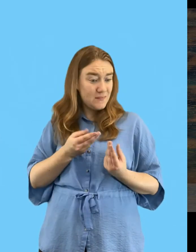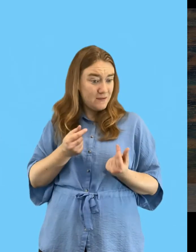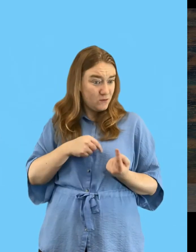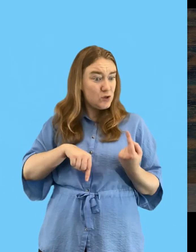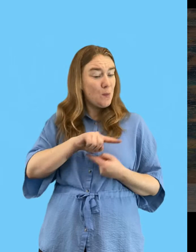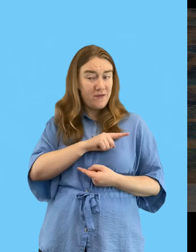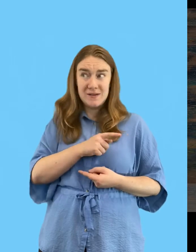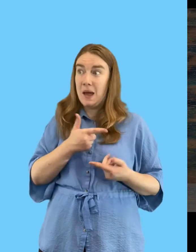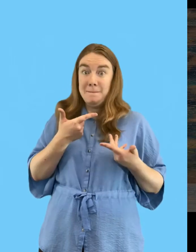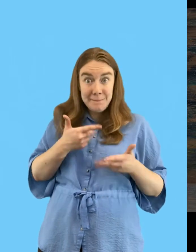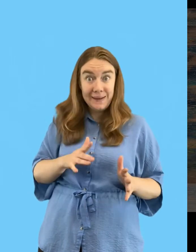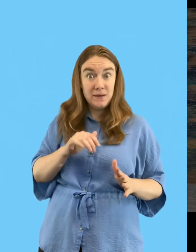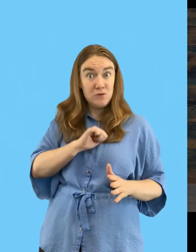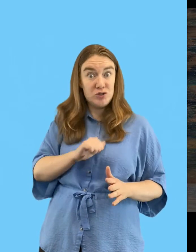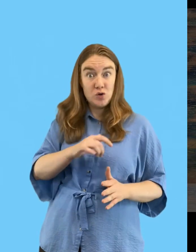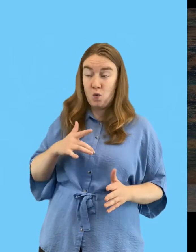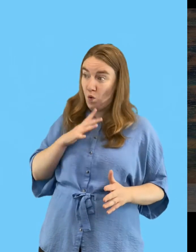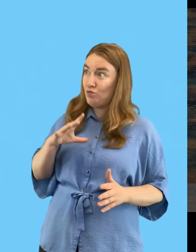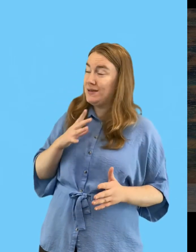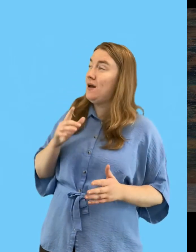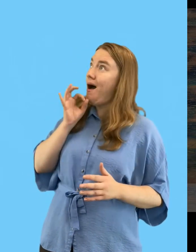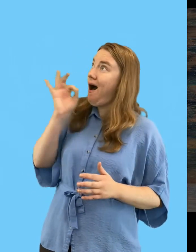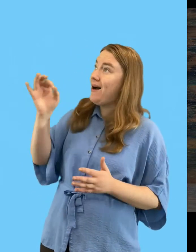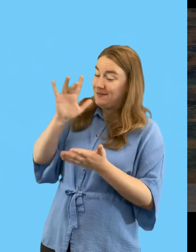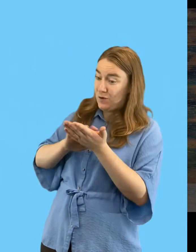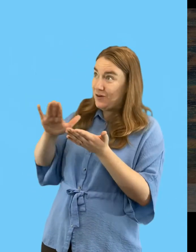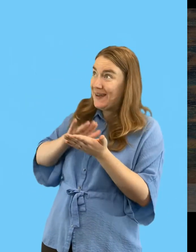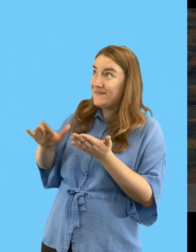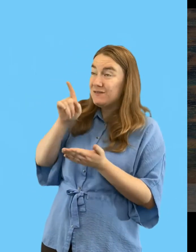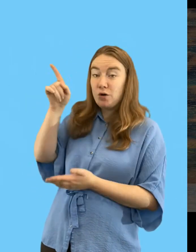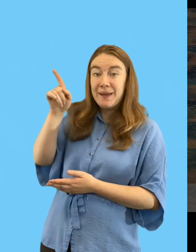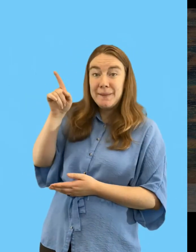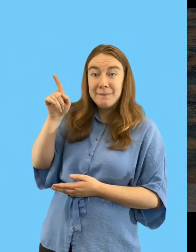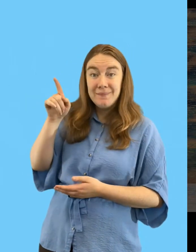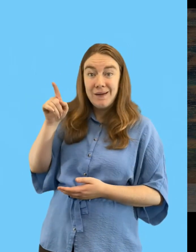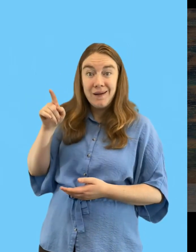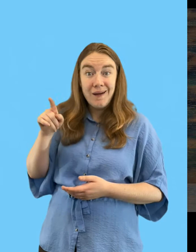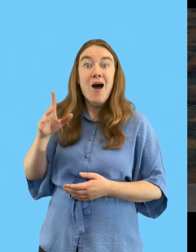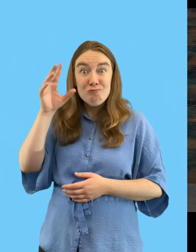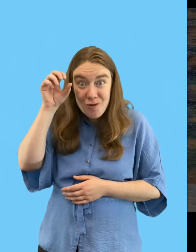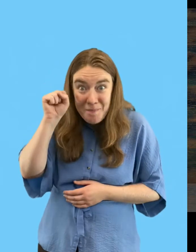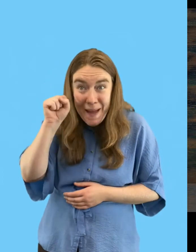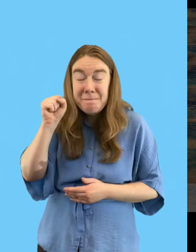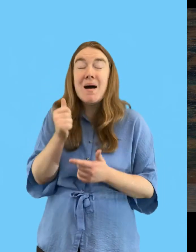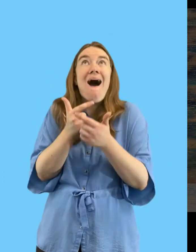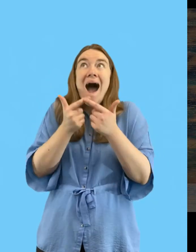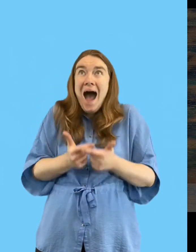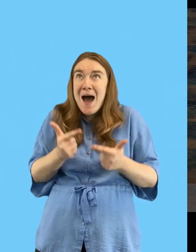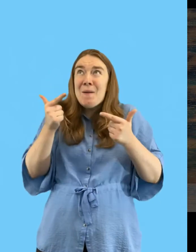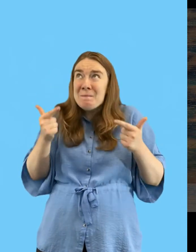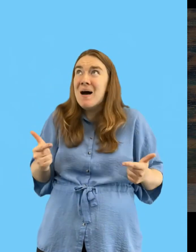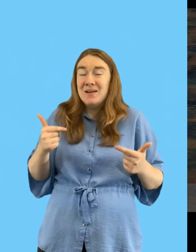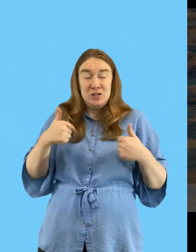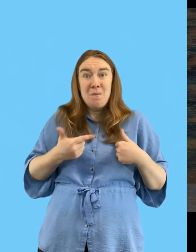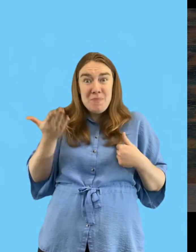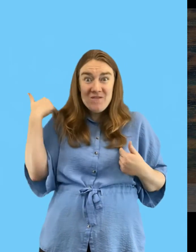have already done that, let us never forget the extent, the enormity of the debt